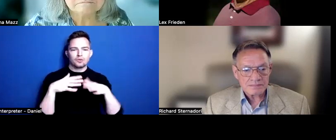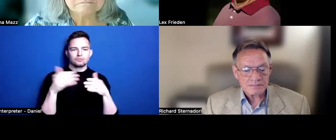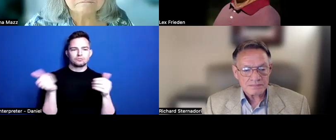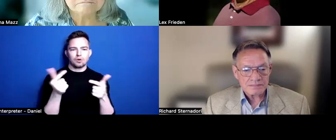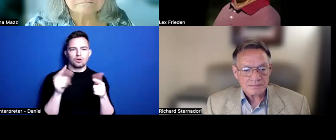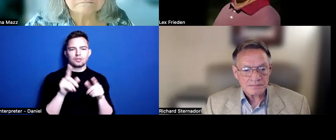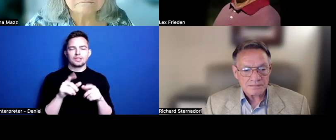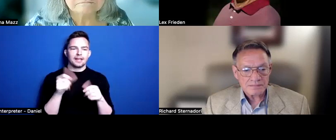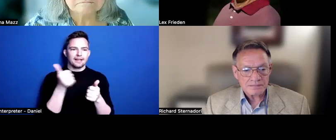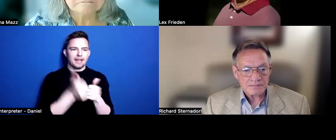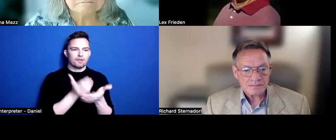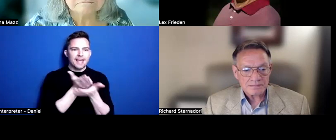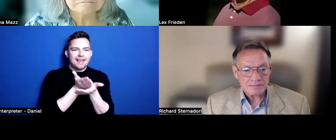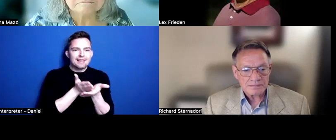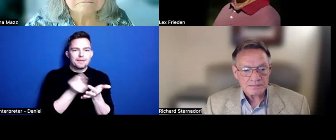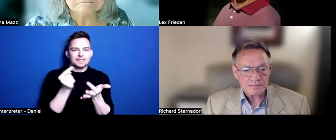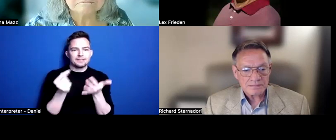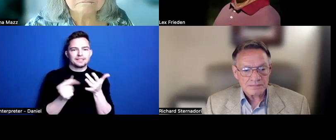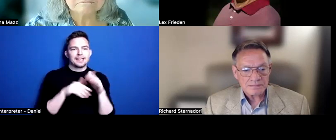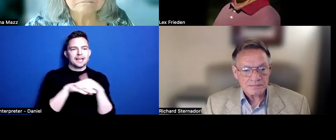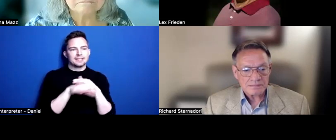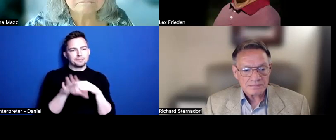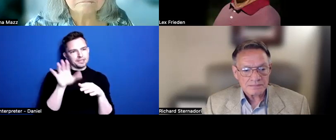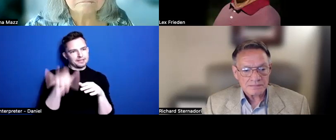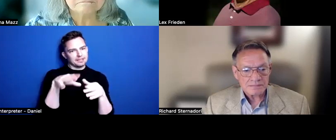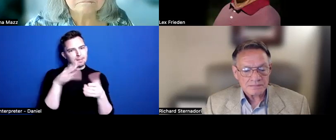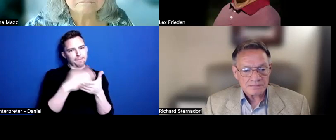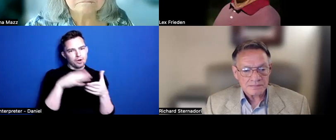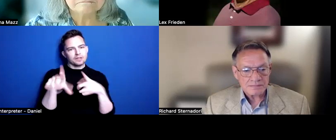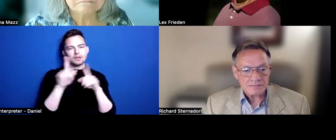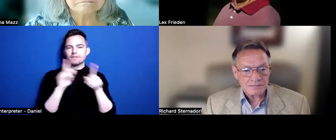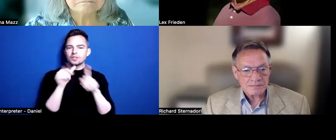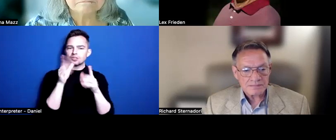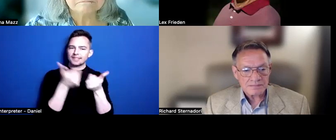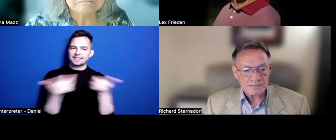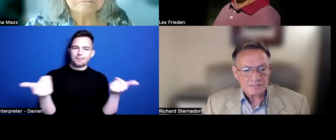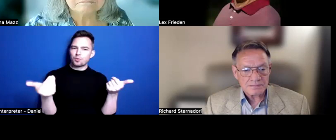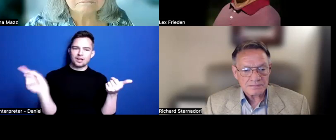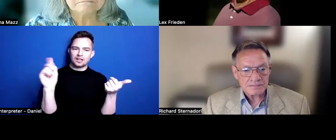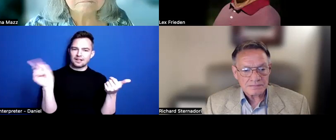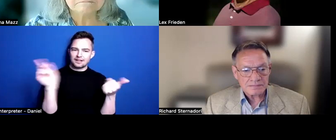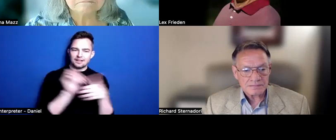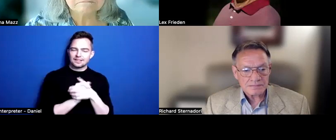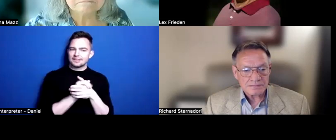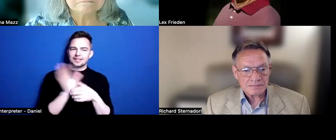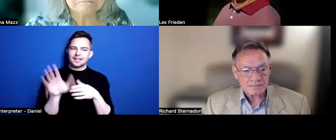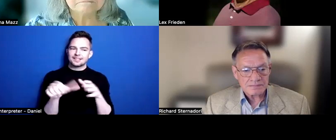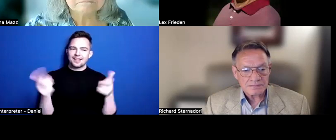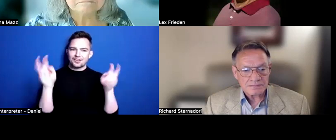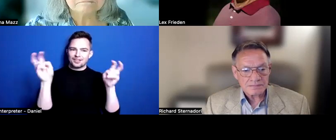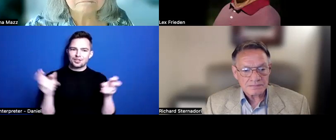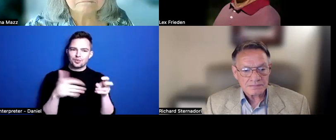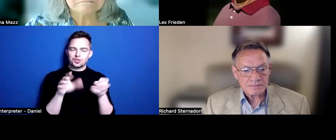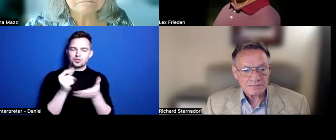every element, that accessibility is part of that conversation, not separate again. I mean, that's the whole issue when you treat